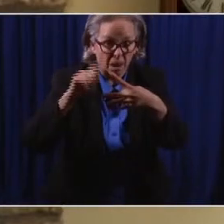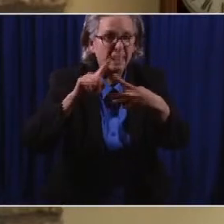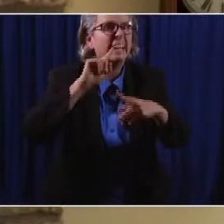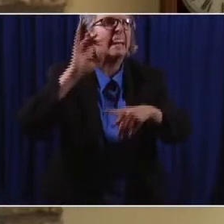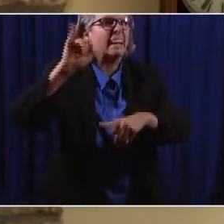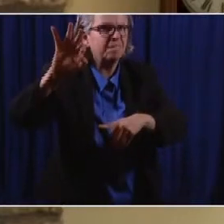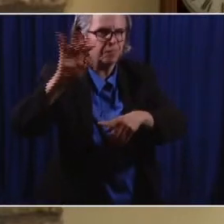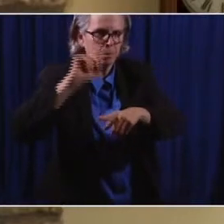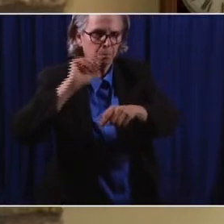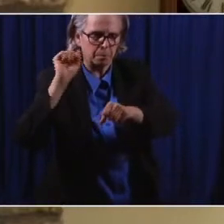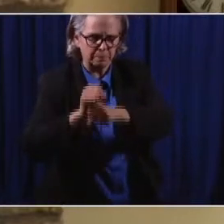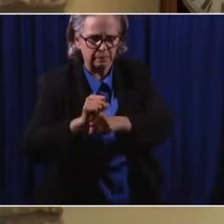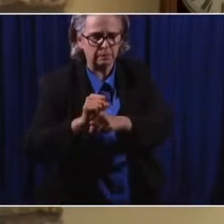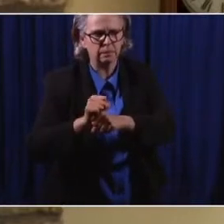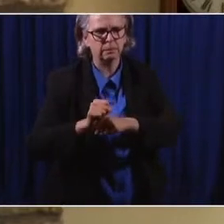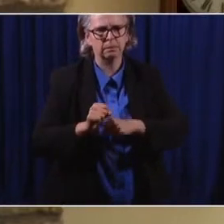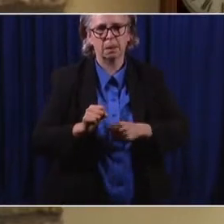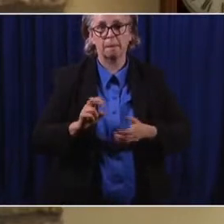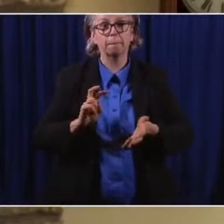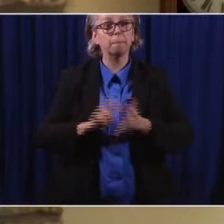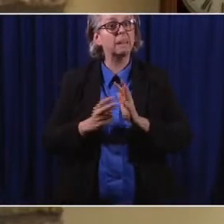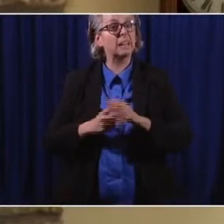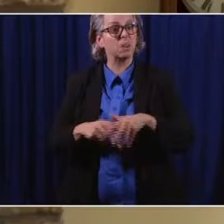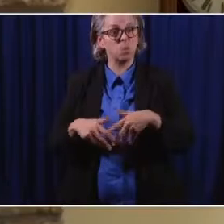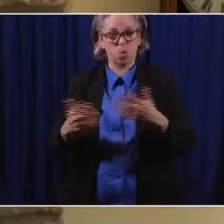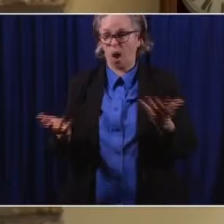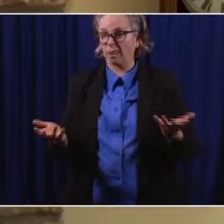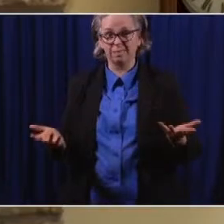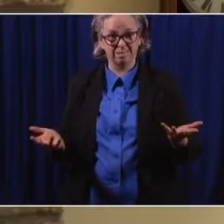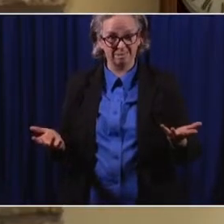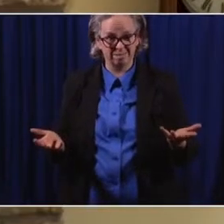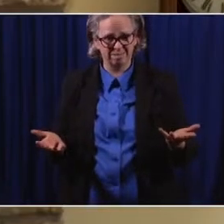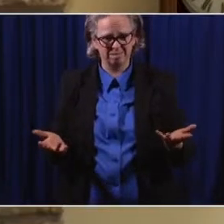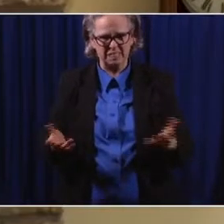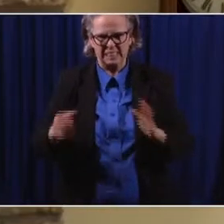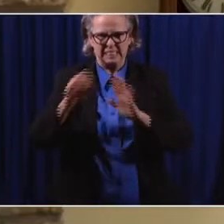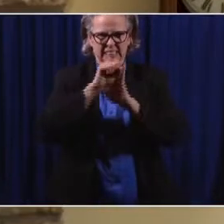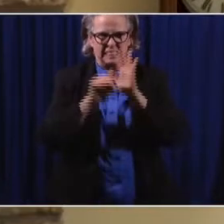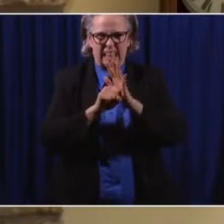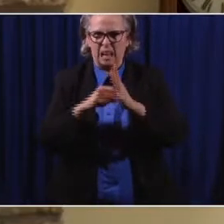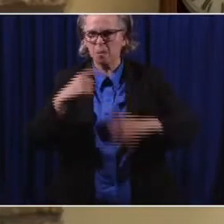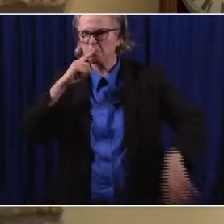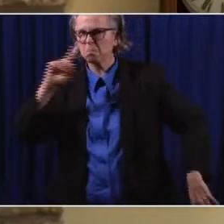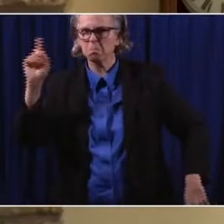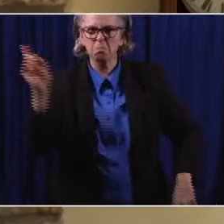it means nothing as far as what the state is telling them to do.